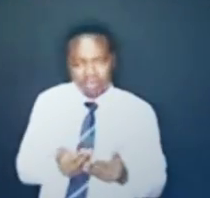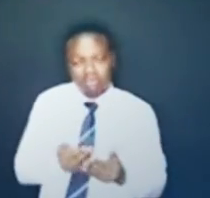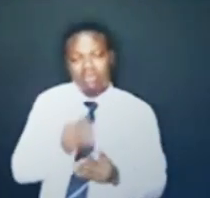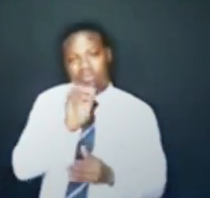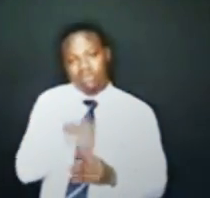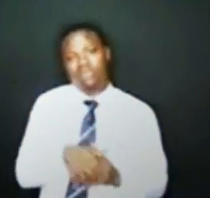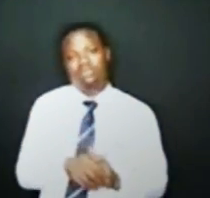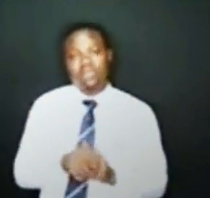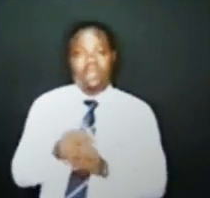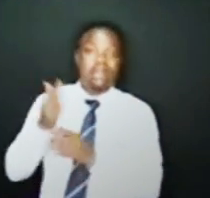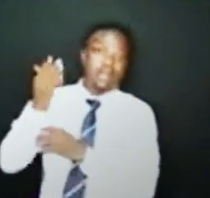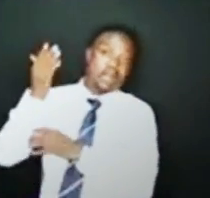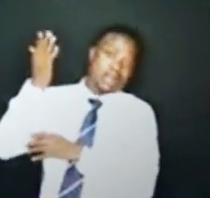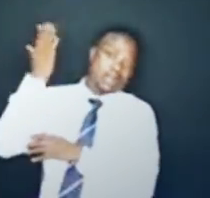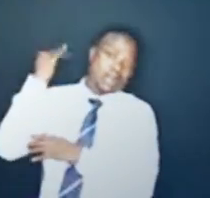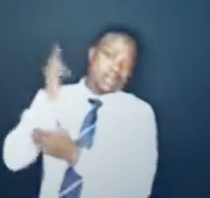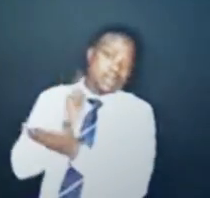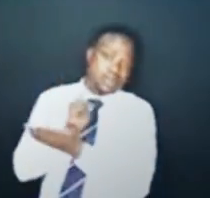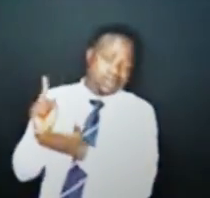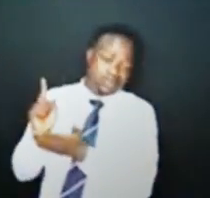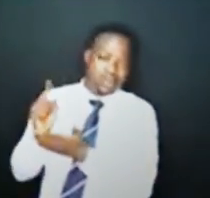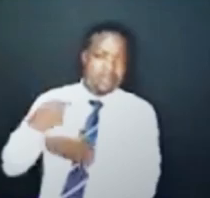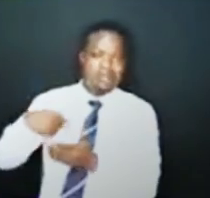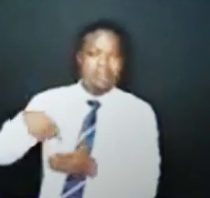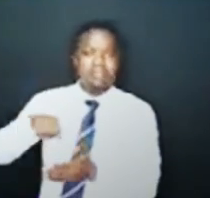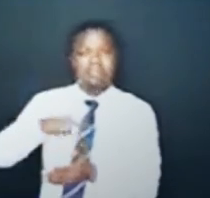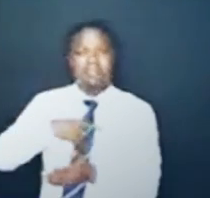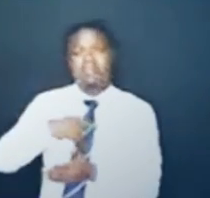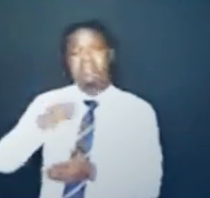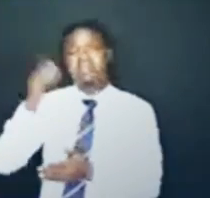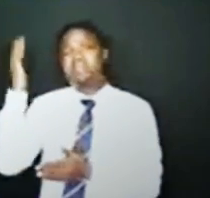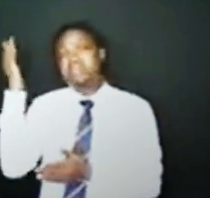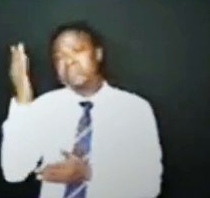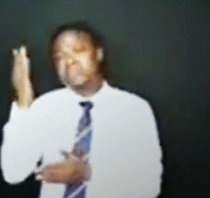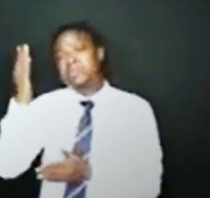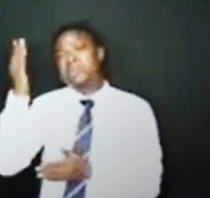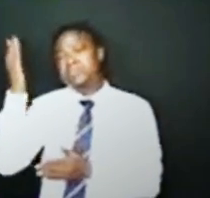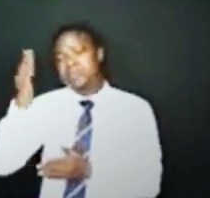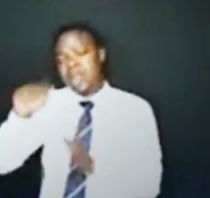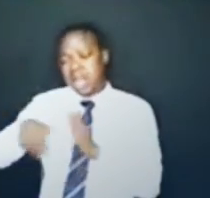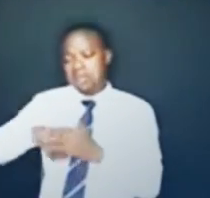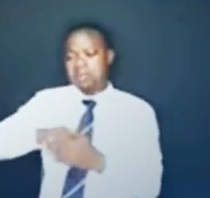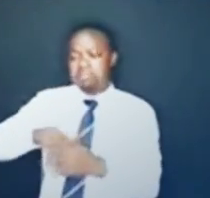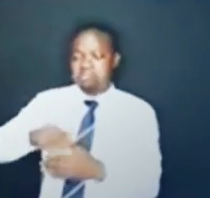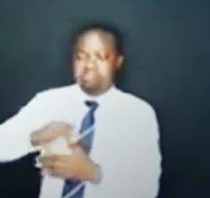we were talking about prevention.